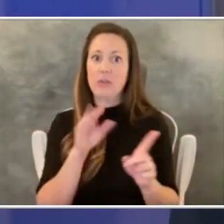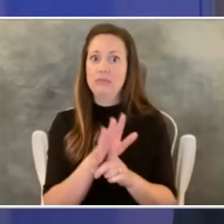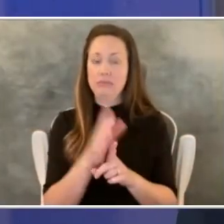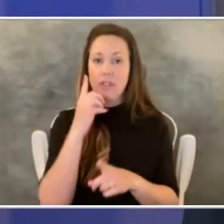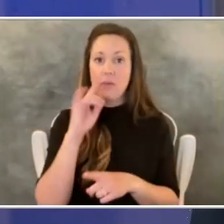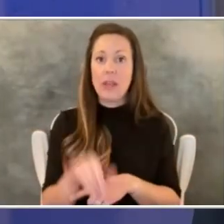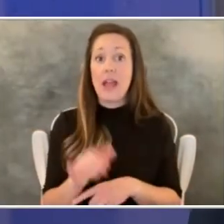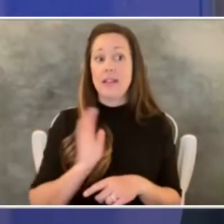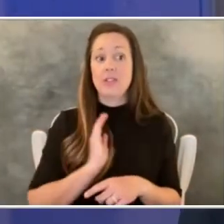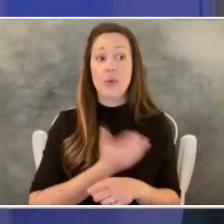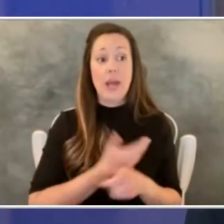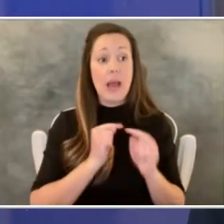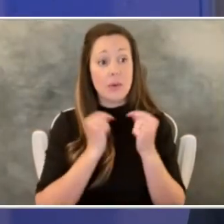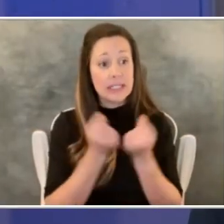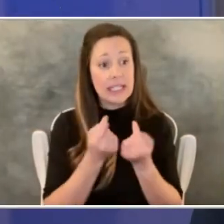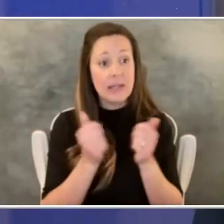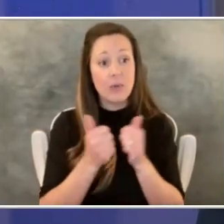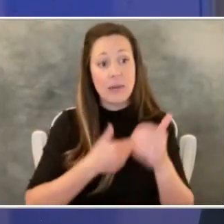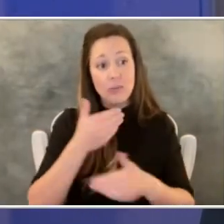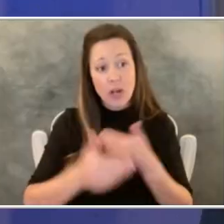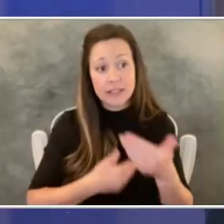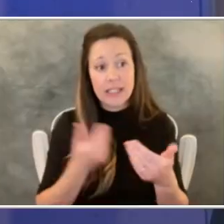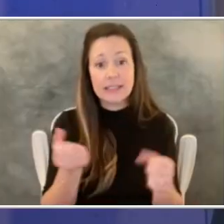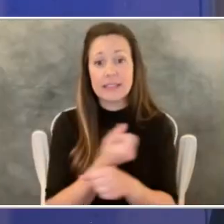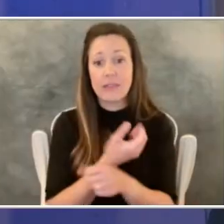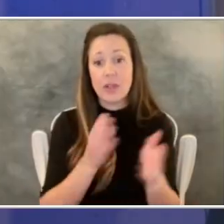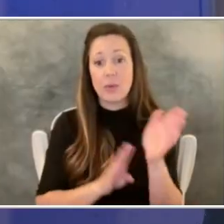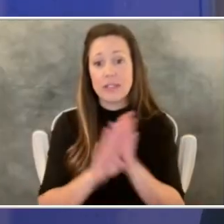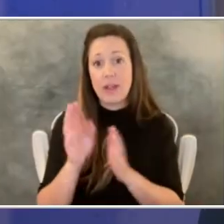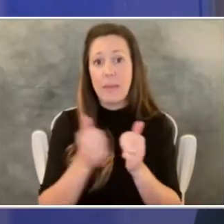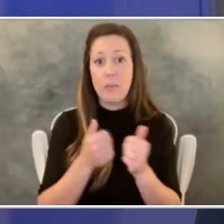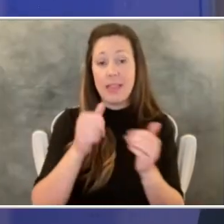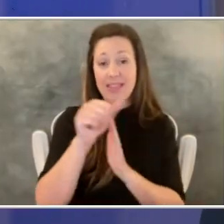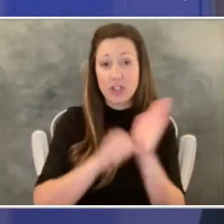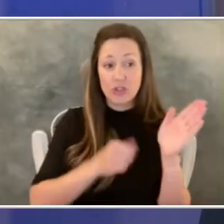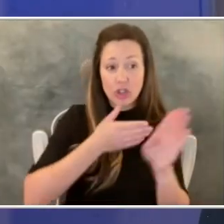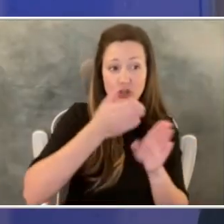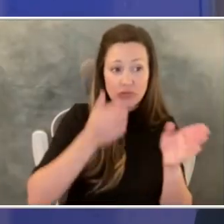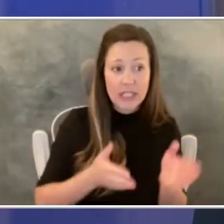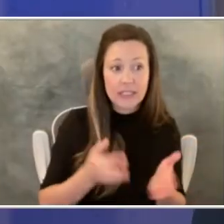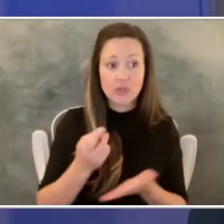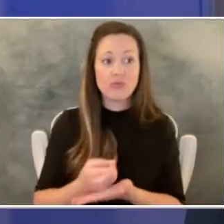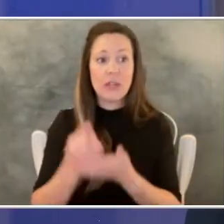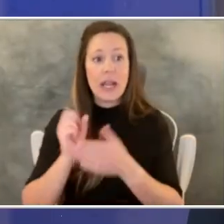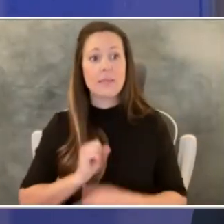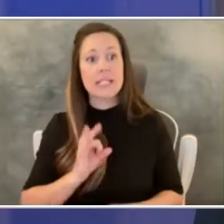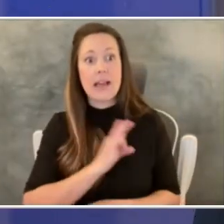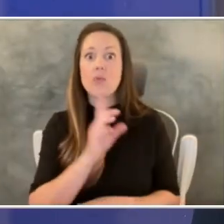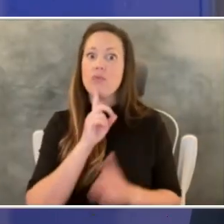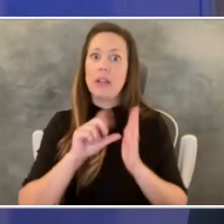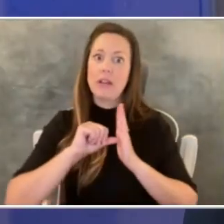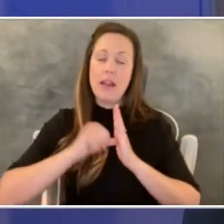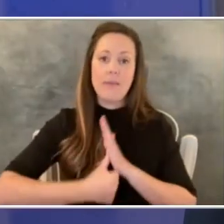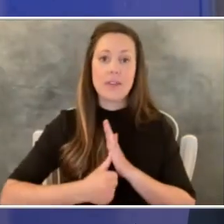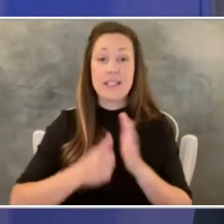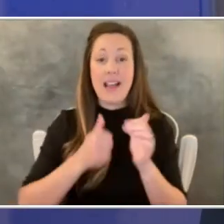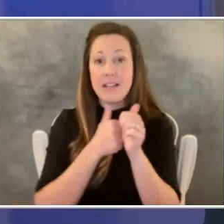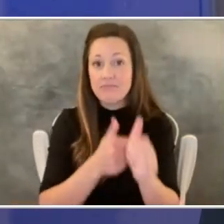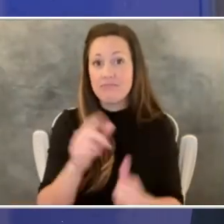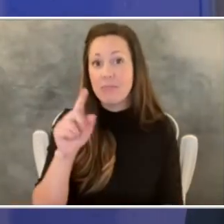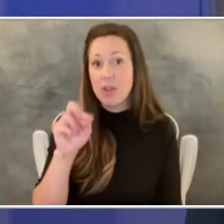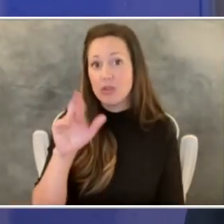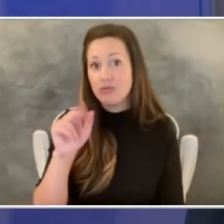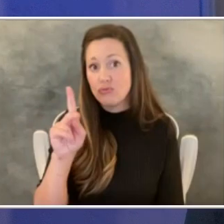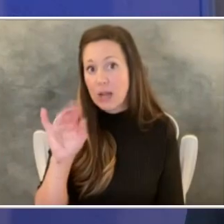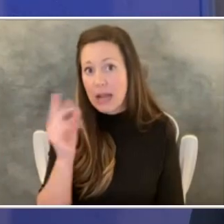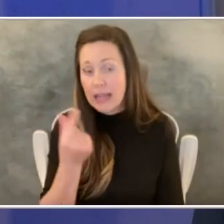with Dr. Schruppel and the other surgeons and our full rehab staff, we really emphasize tracking and identifying the